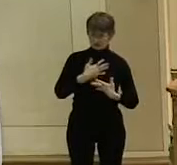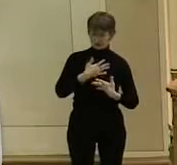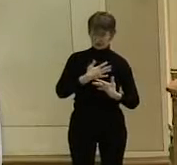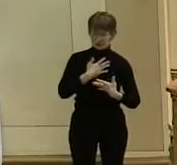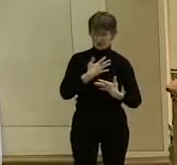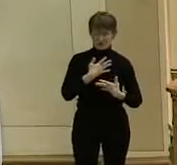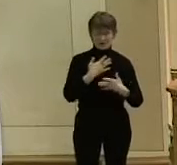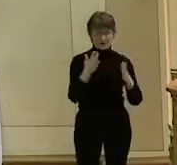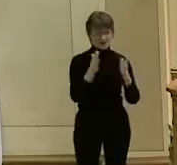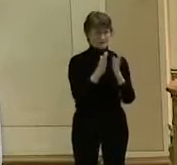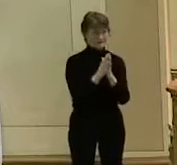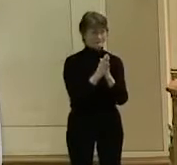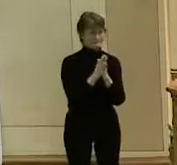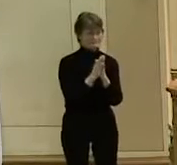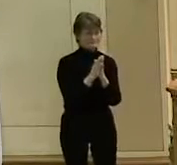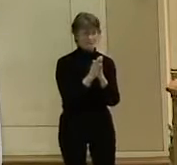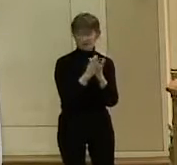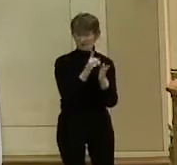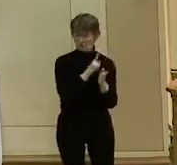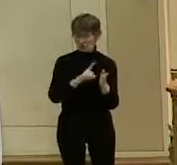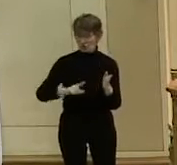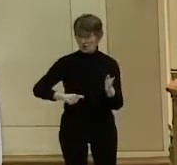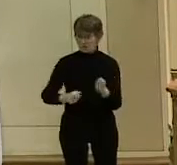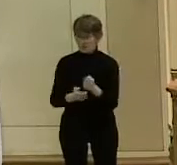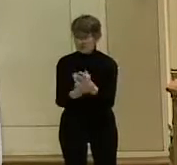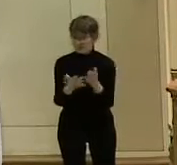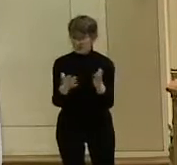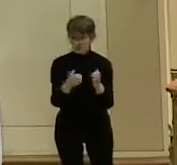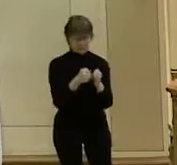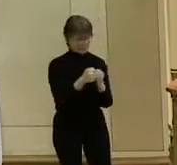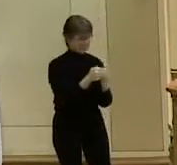Christ our Lord. The Lord be with you.